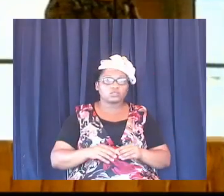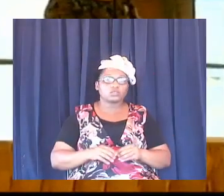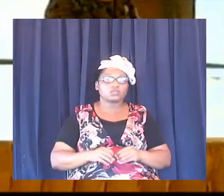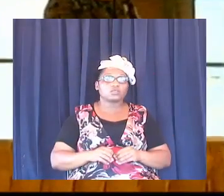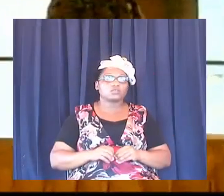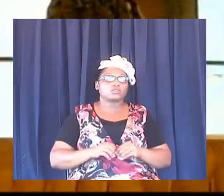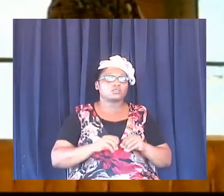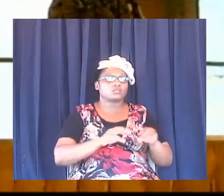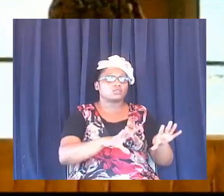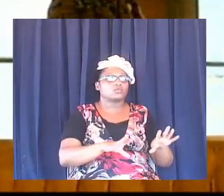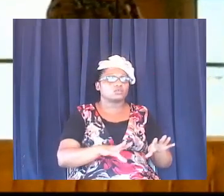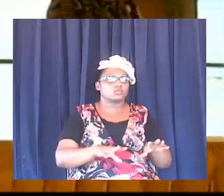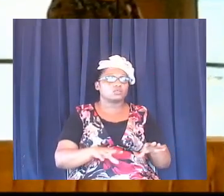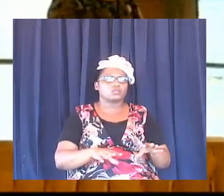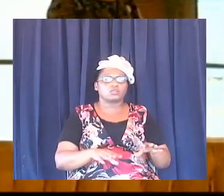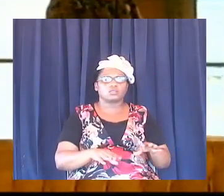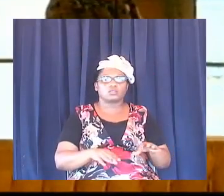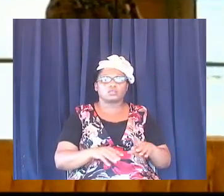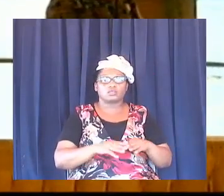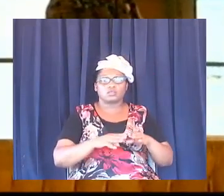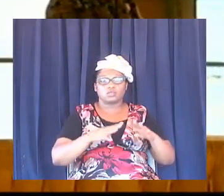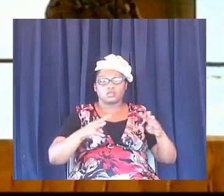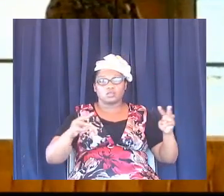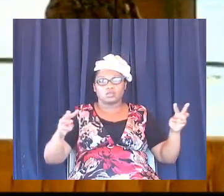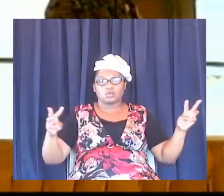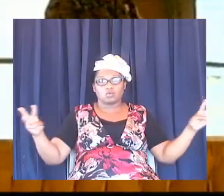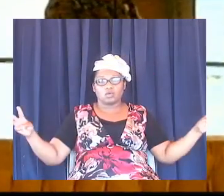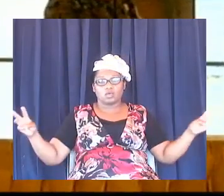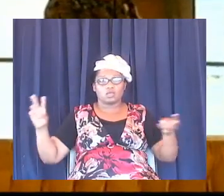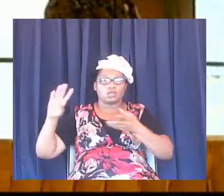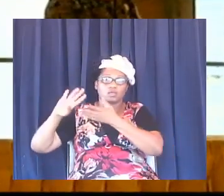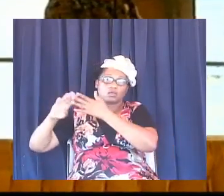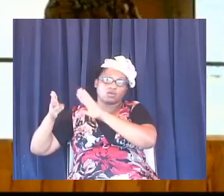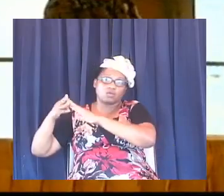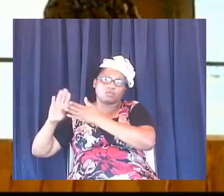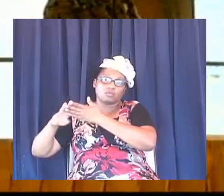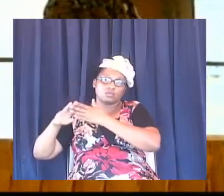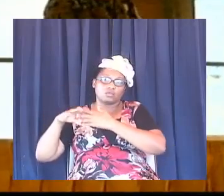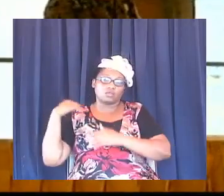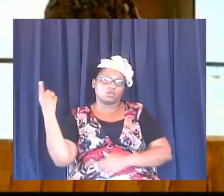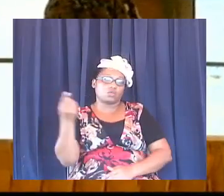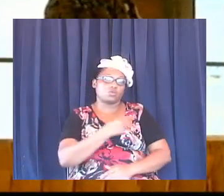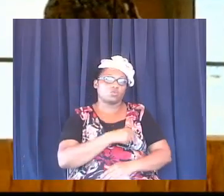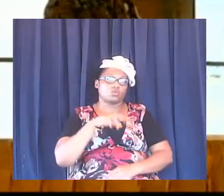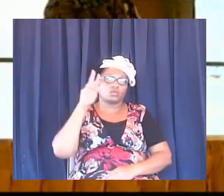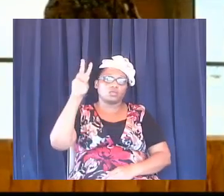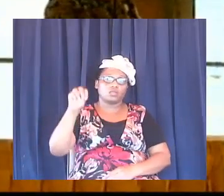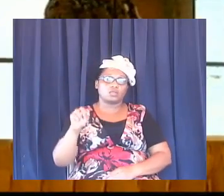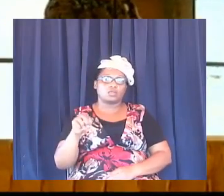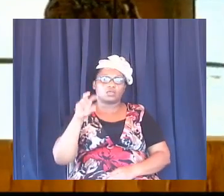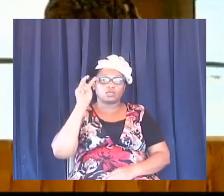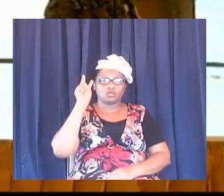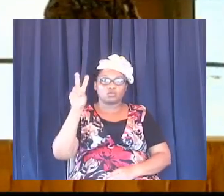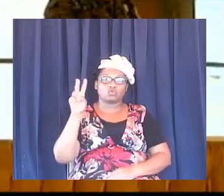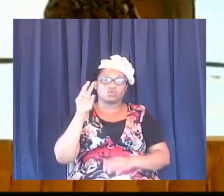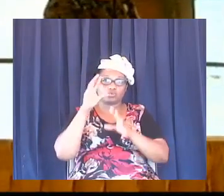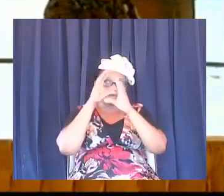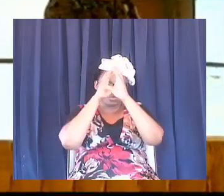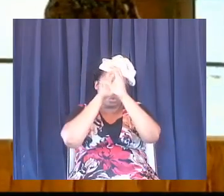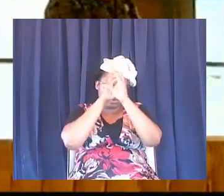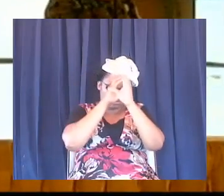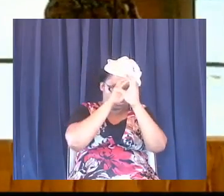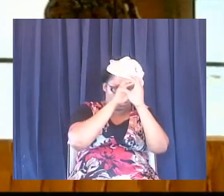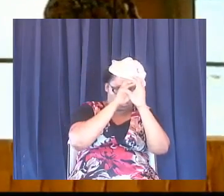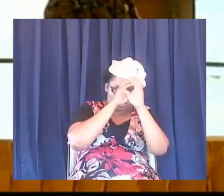the wider community. It is 2 cameras that we need, and they're about $4,000, so that you're